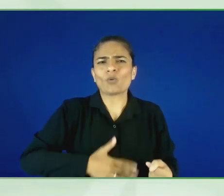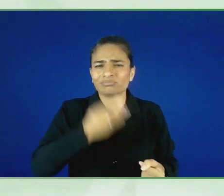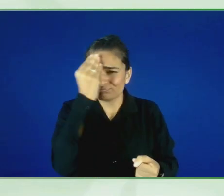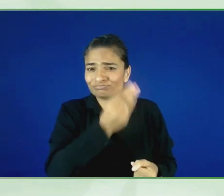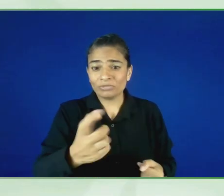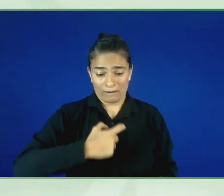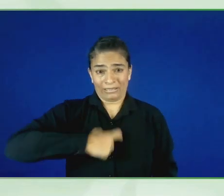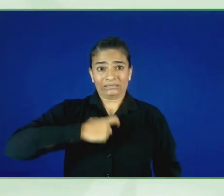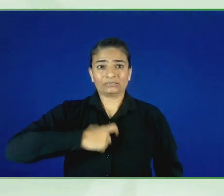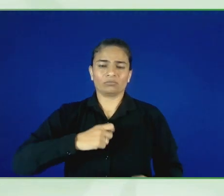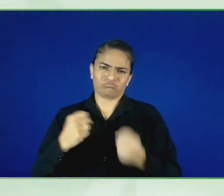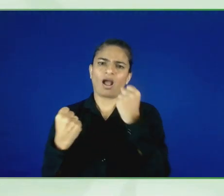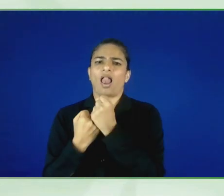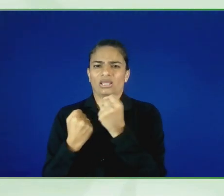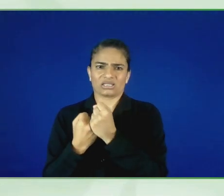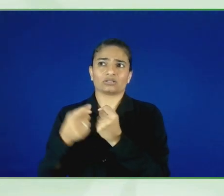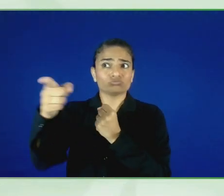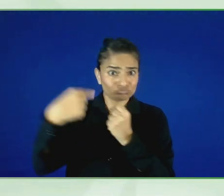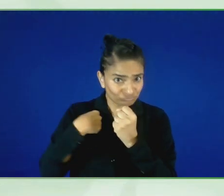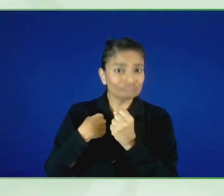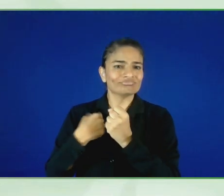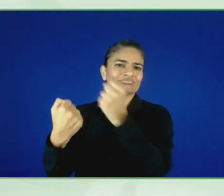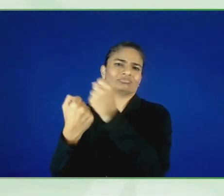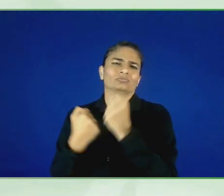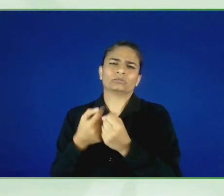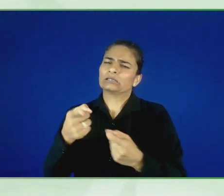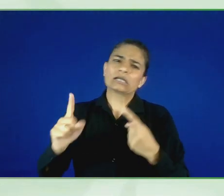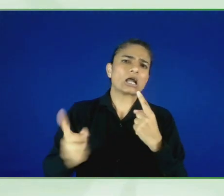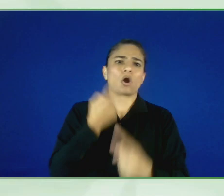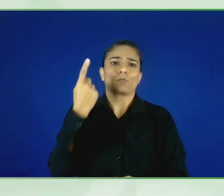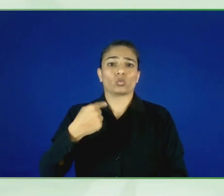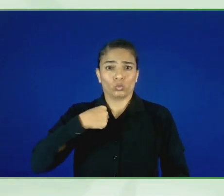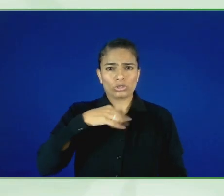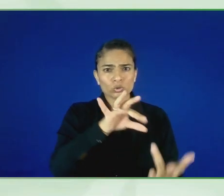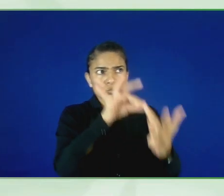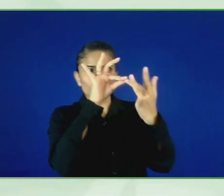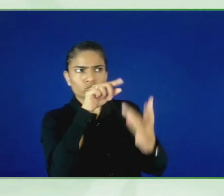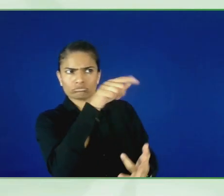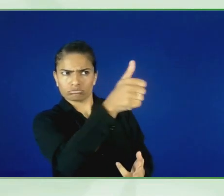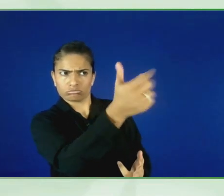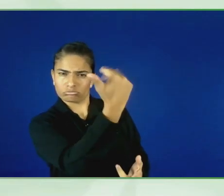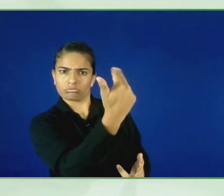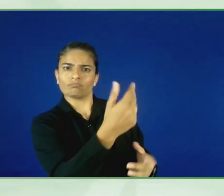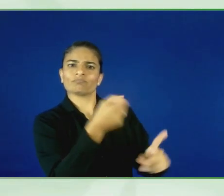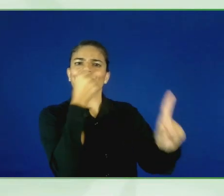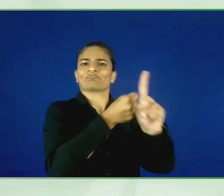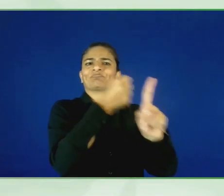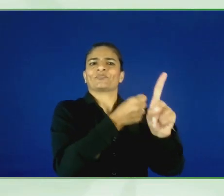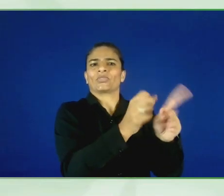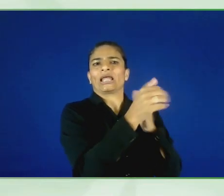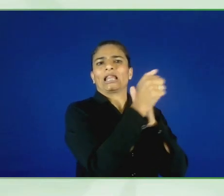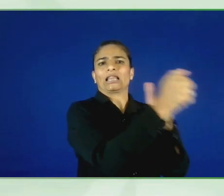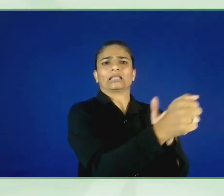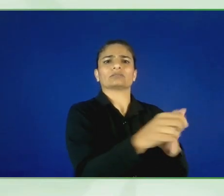not about hiring and promoting the most self-confident people on the stage or most charismatic, maybe even